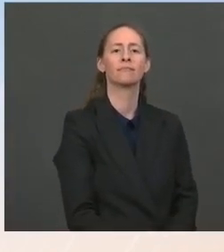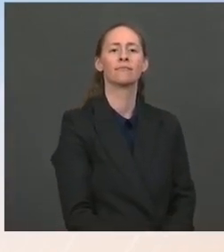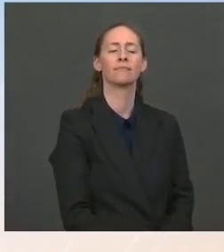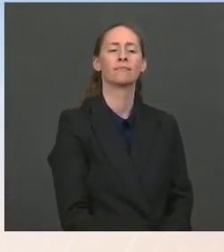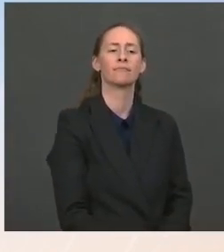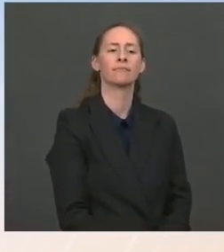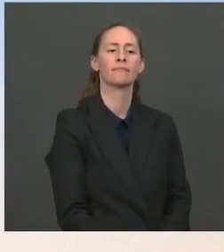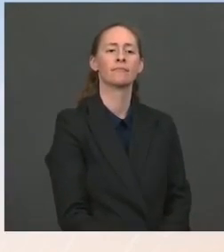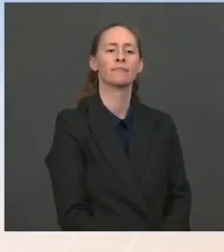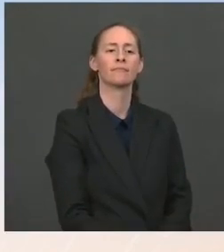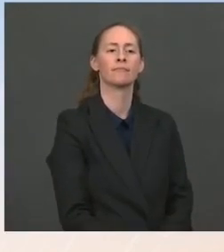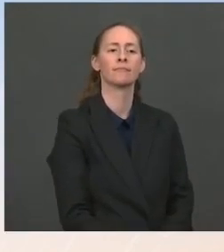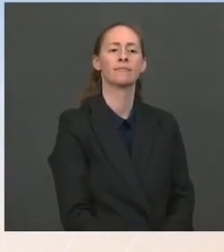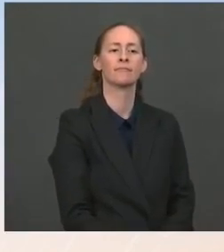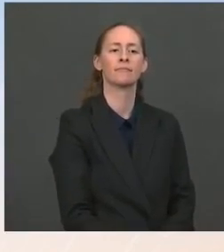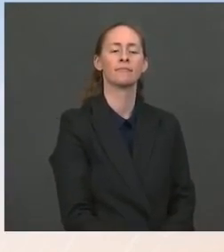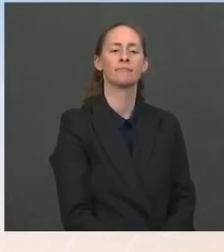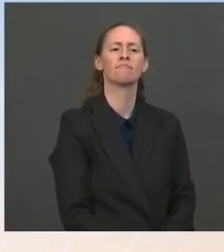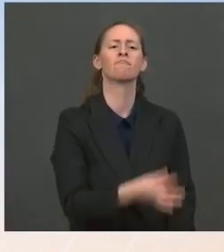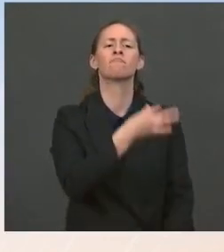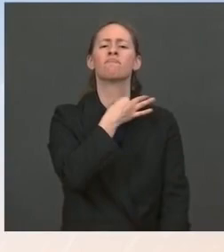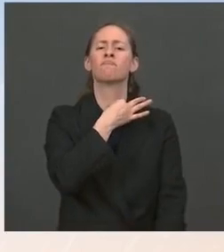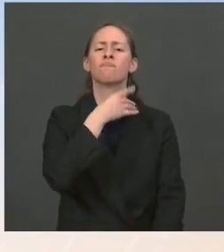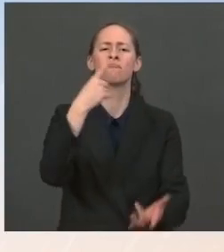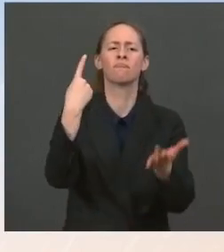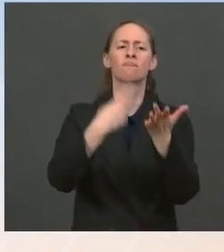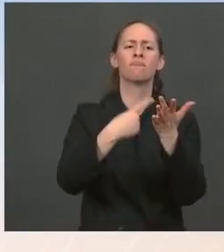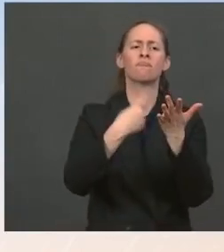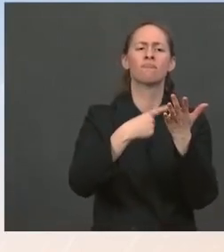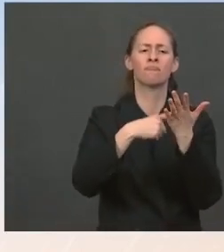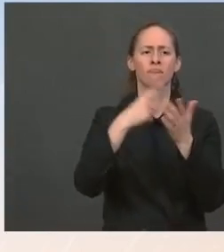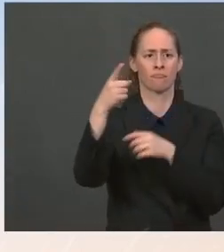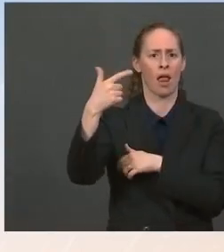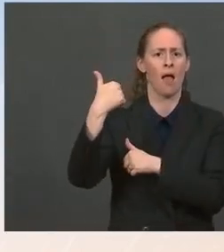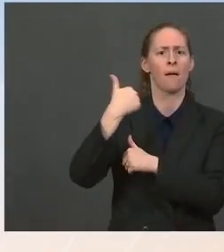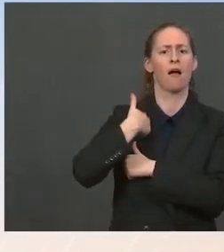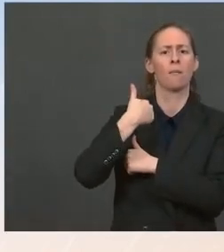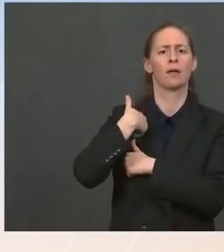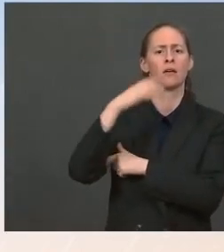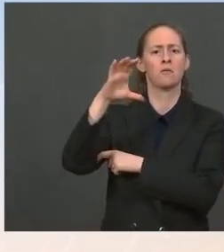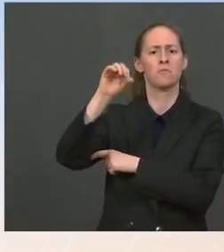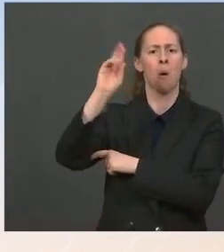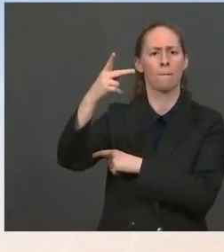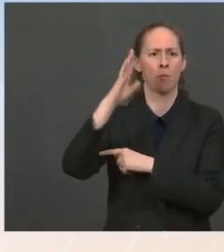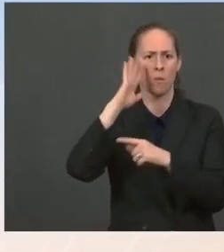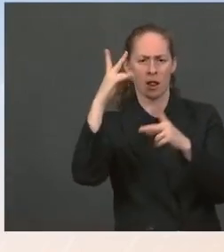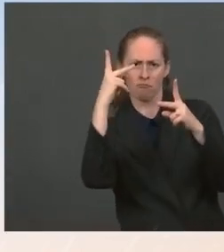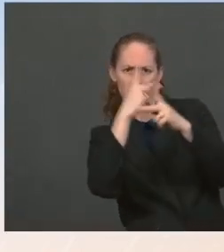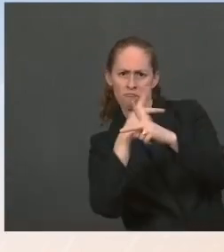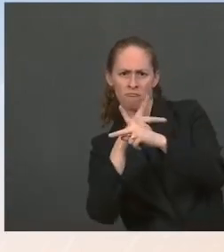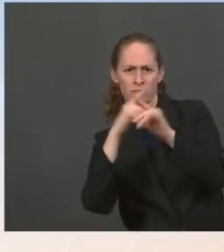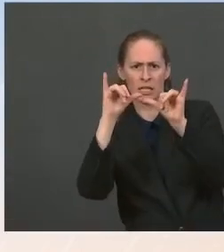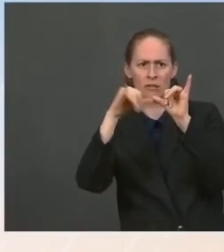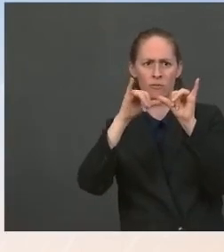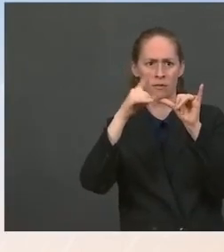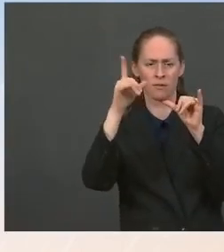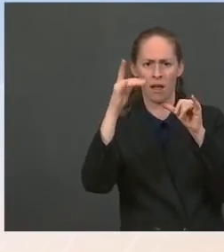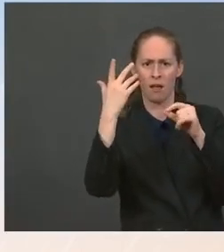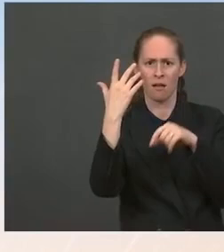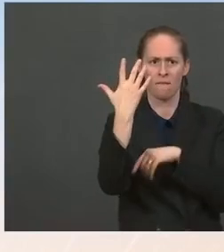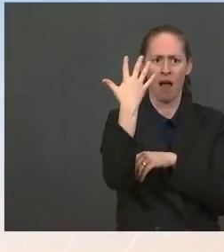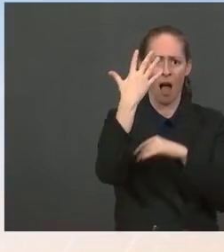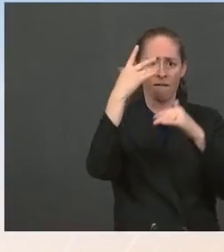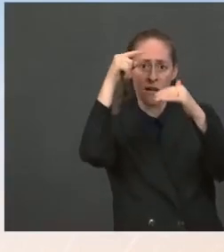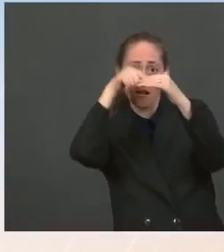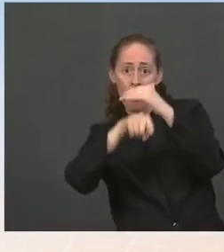Line 5 thing, you say the Army Corps of Engineers is studying the prospect of closing it or just studying it anyway? So happy to.